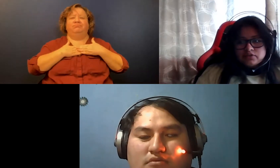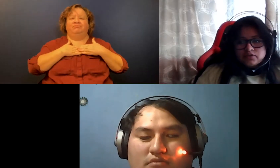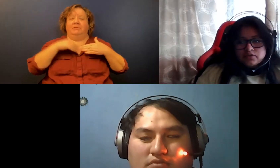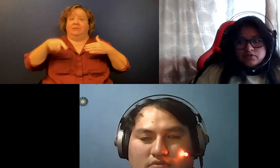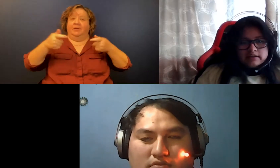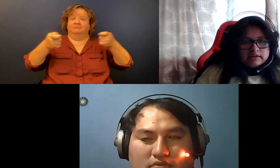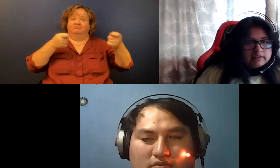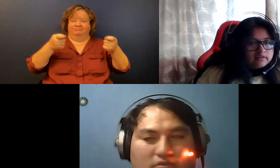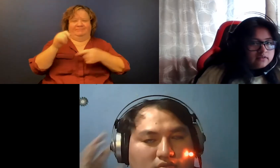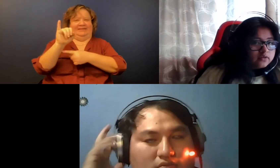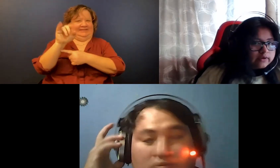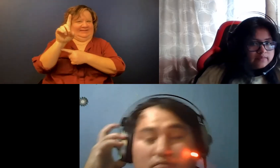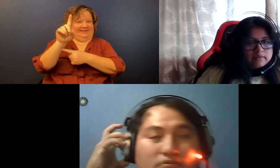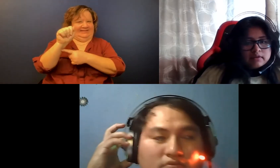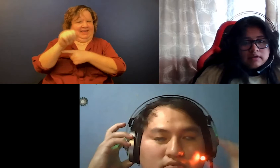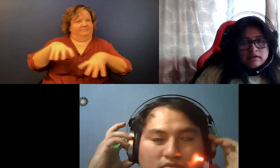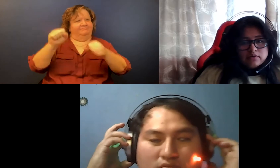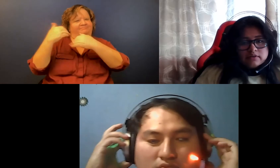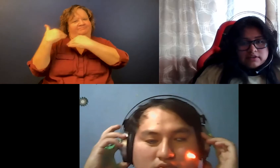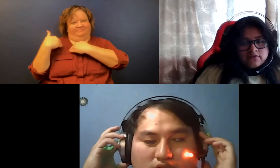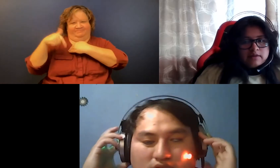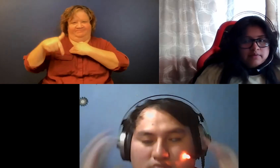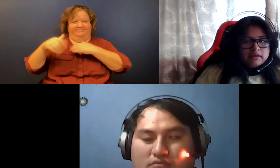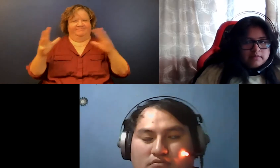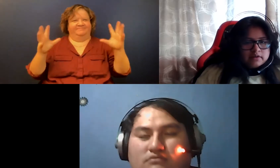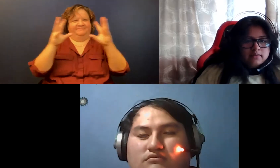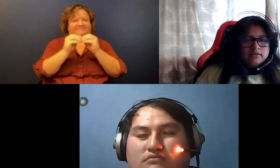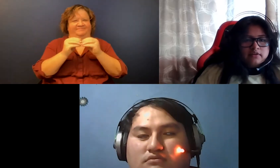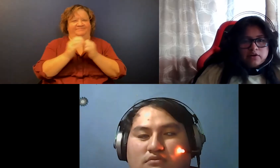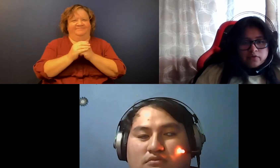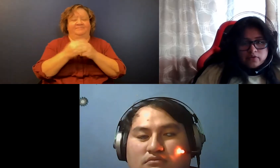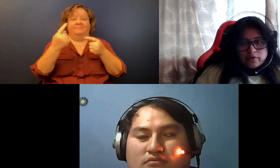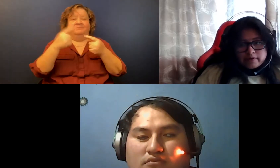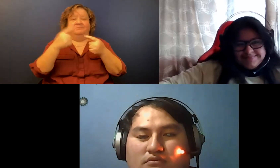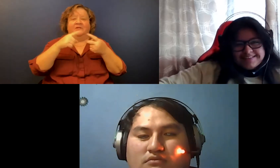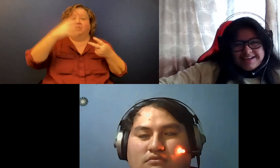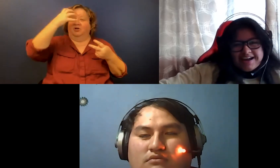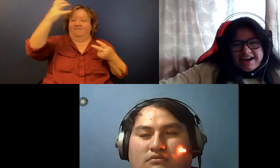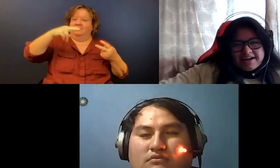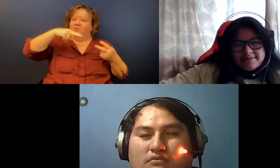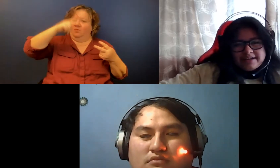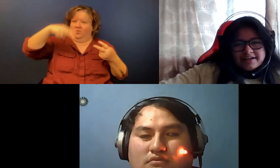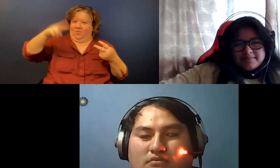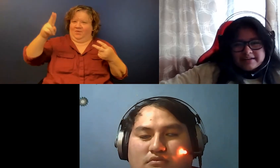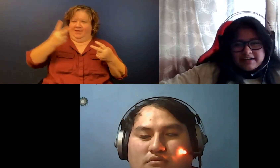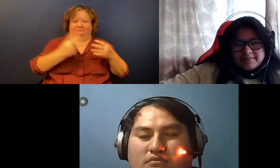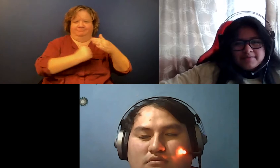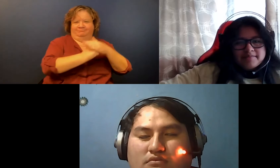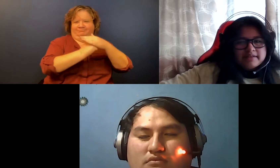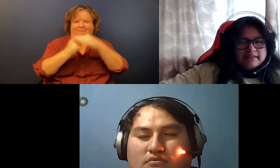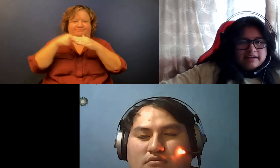de Young Mental Health Norway. and together with Joe Mental Health Norway. It's been supported by the government